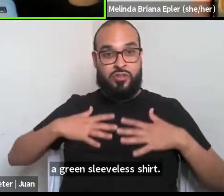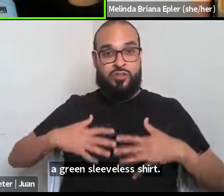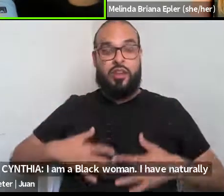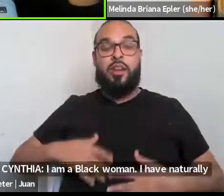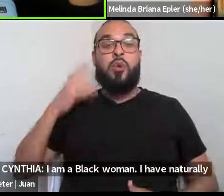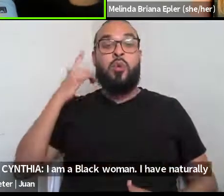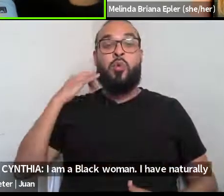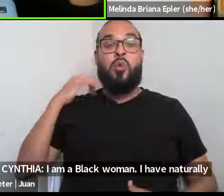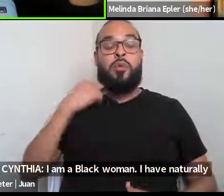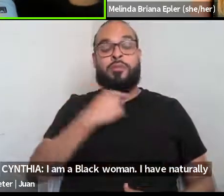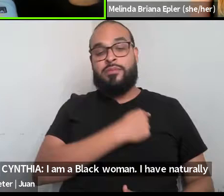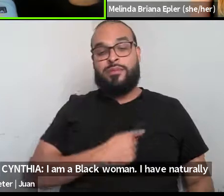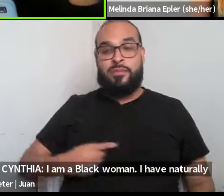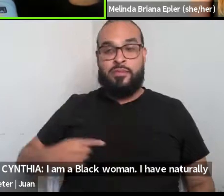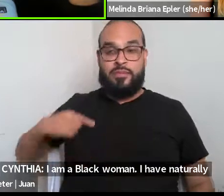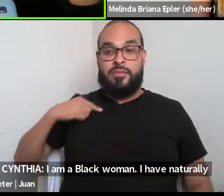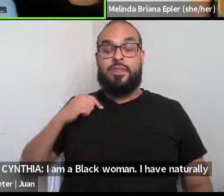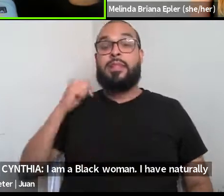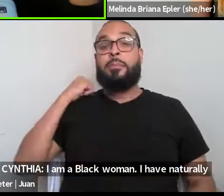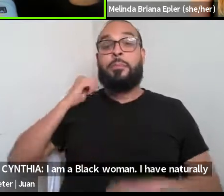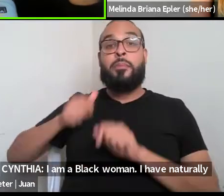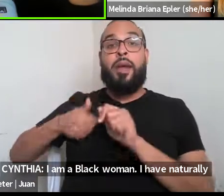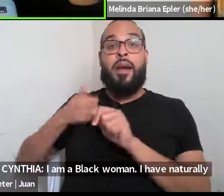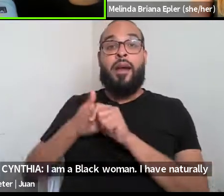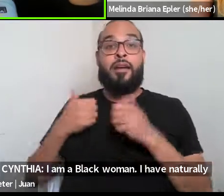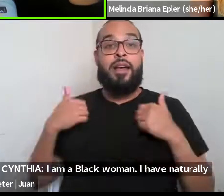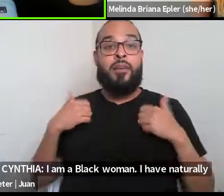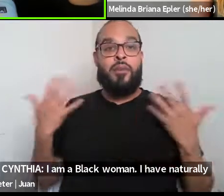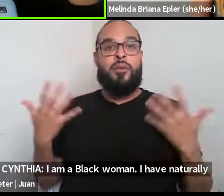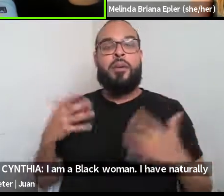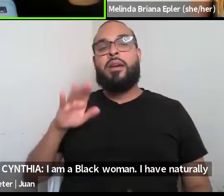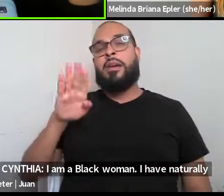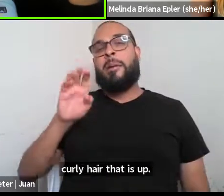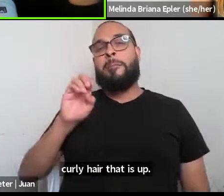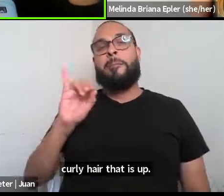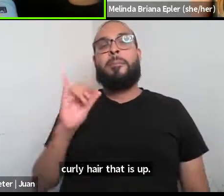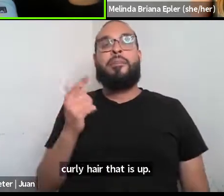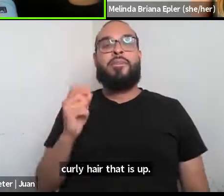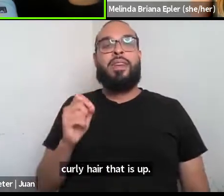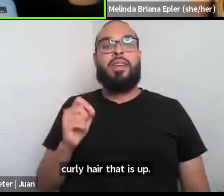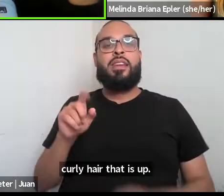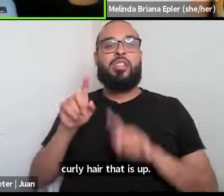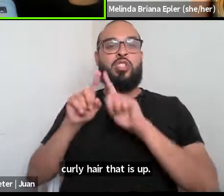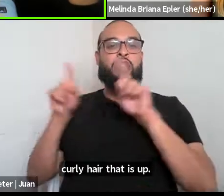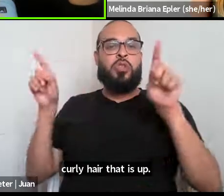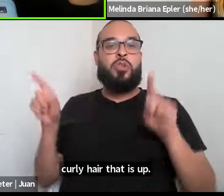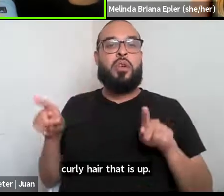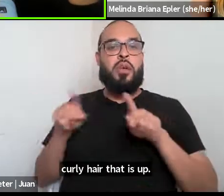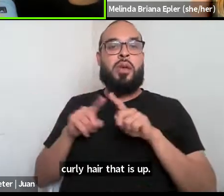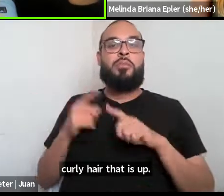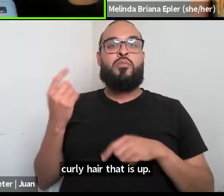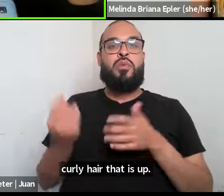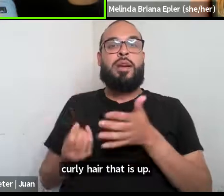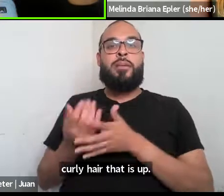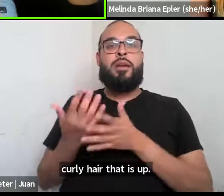necklace. And then in my background, there's a beige screen and a plant and a wall